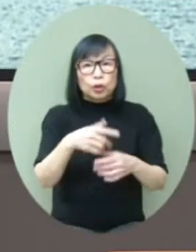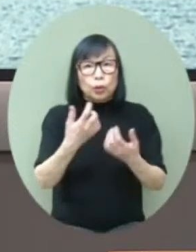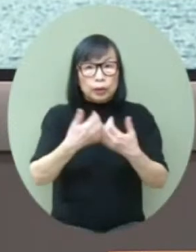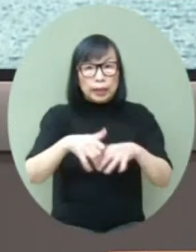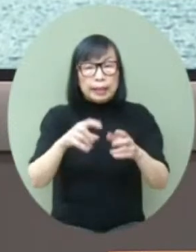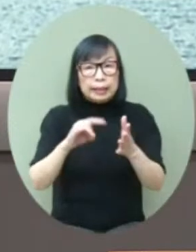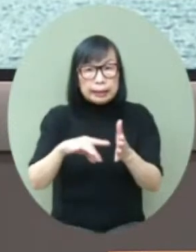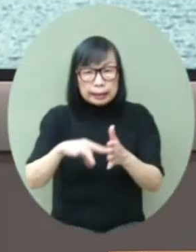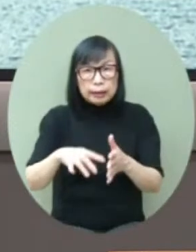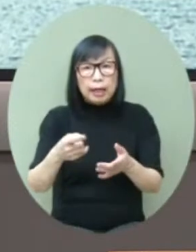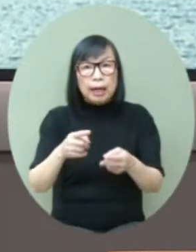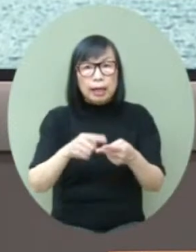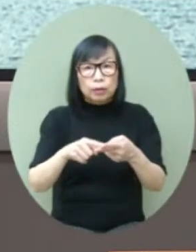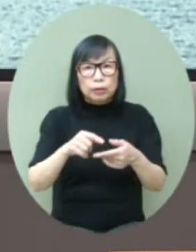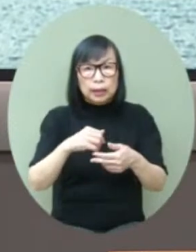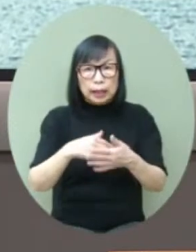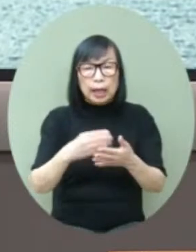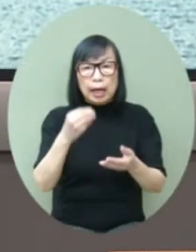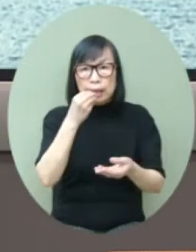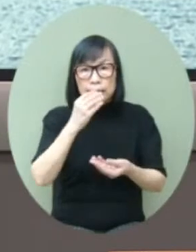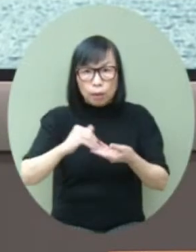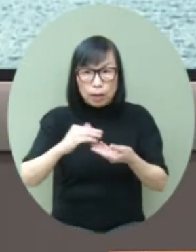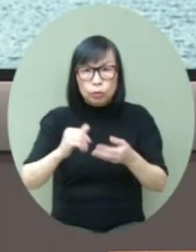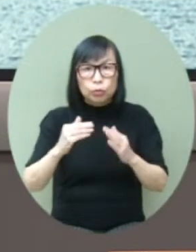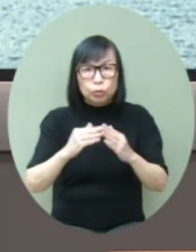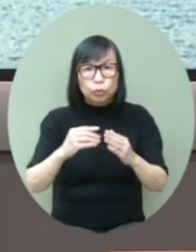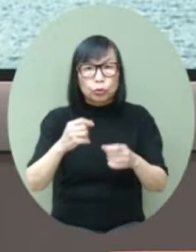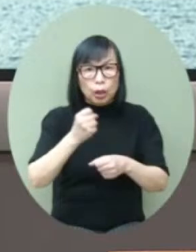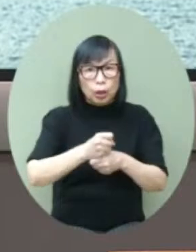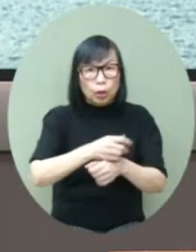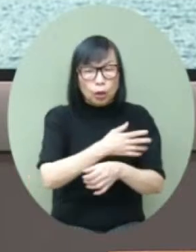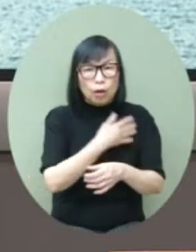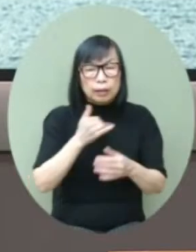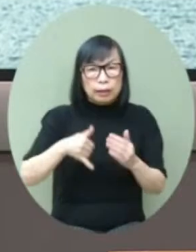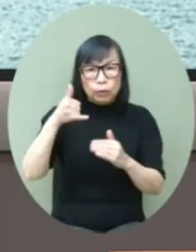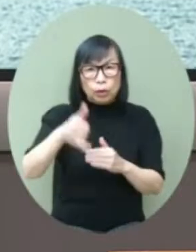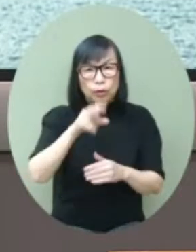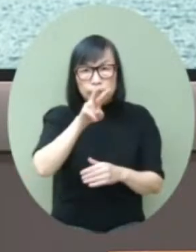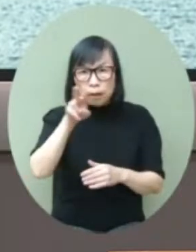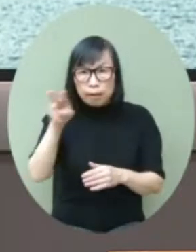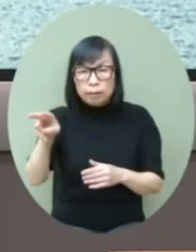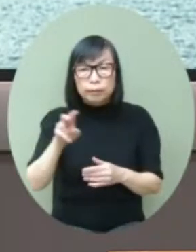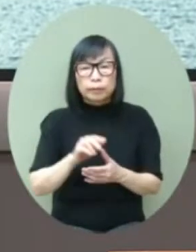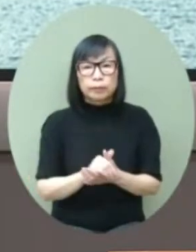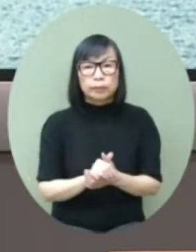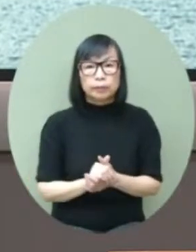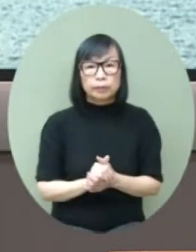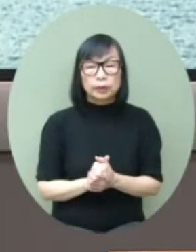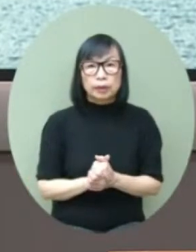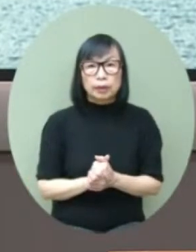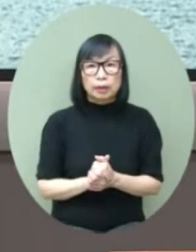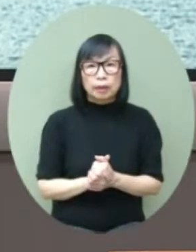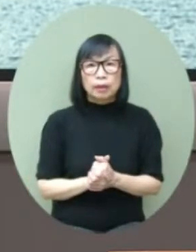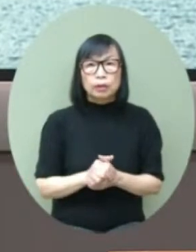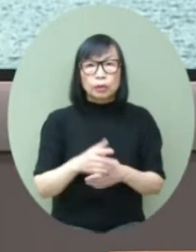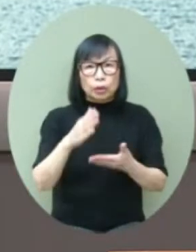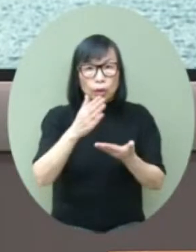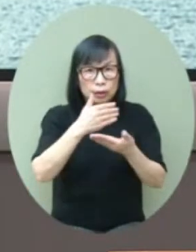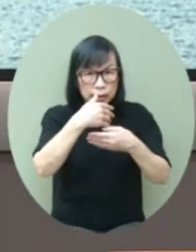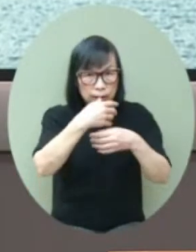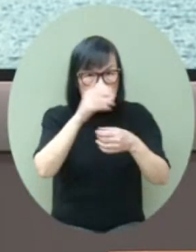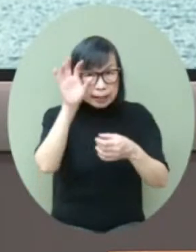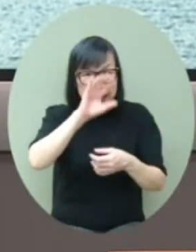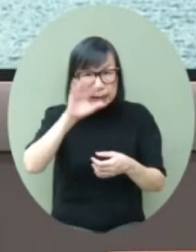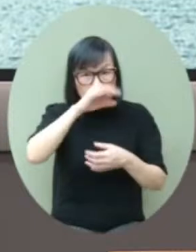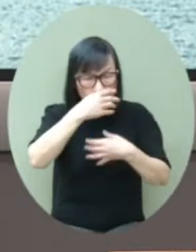premises together with EMSD and the EMSD colleagues. We went to inspect the premises, and we've